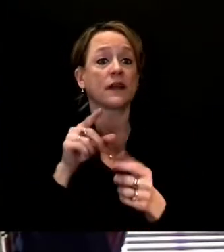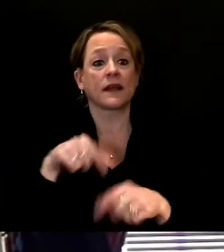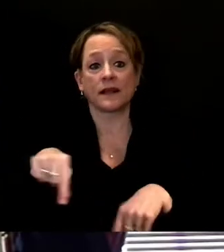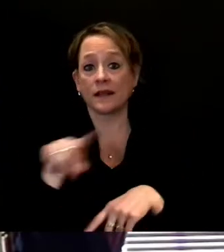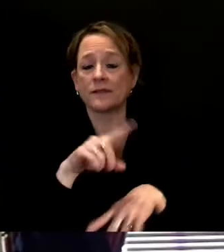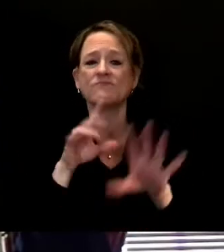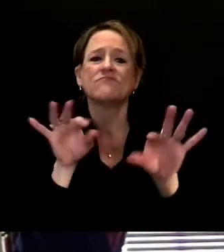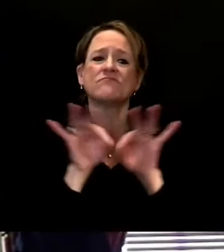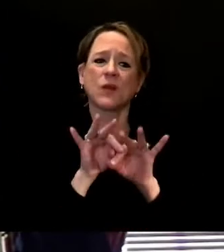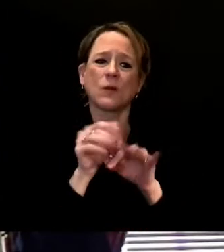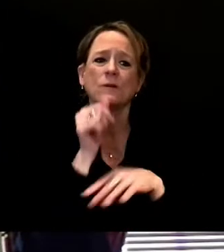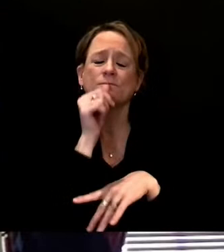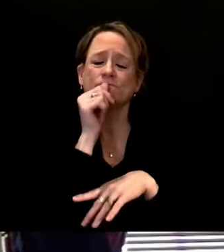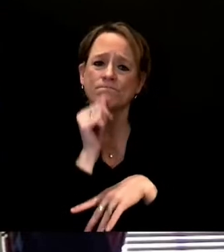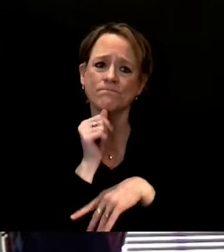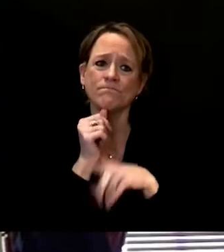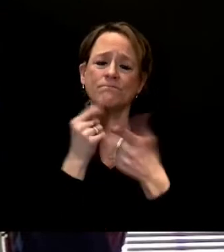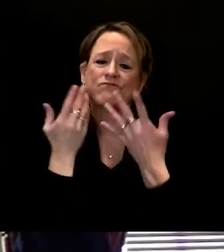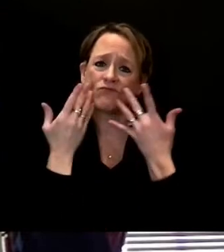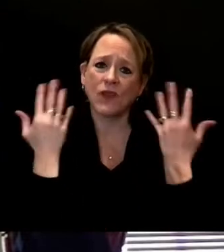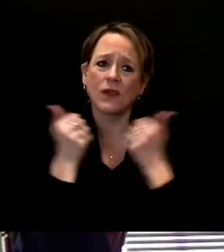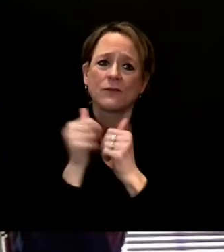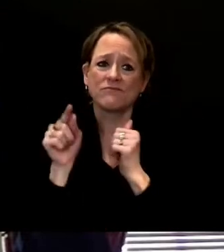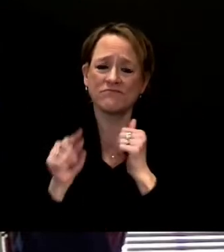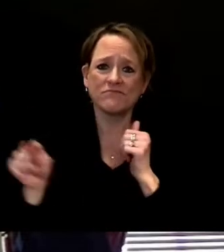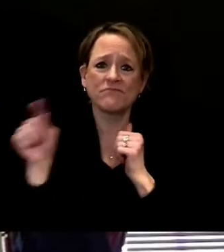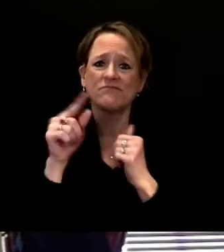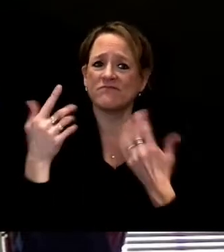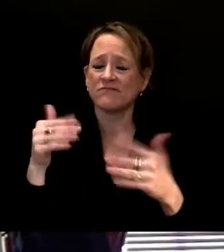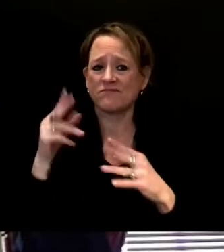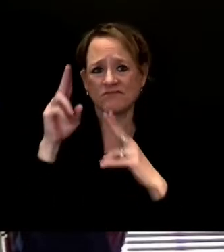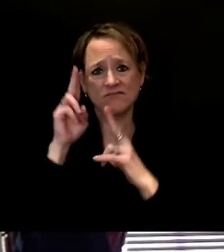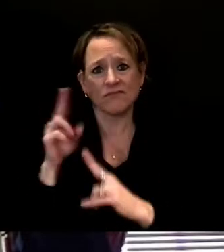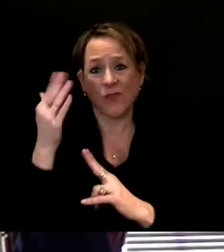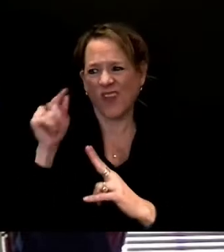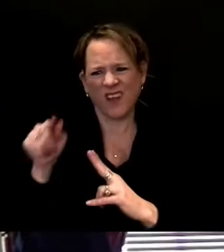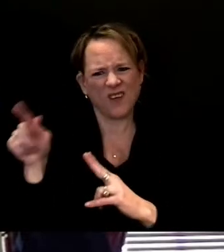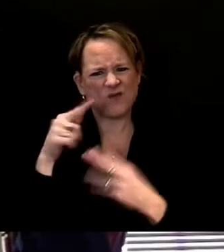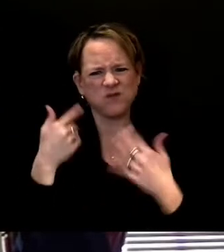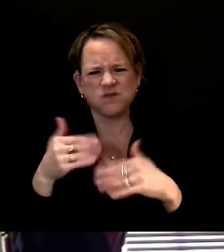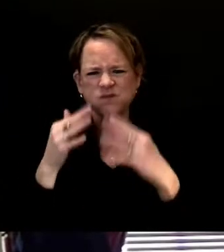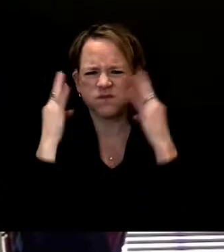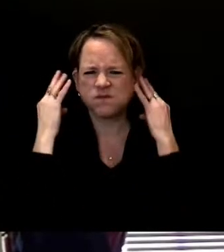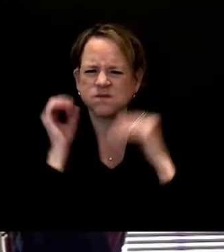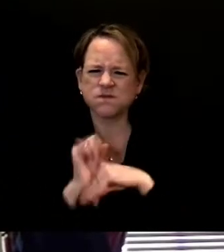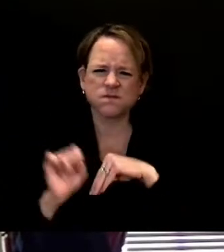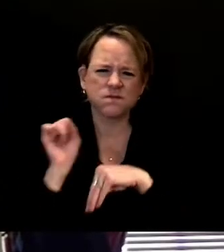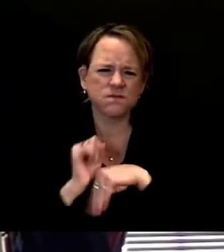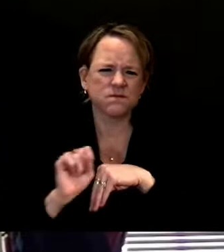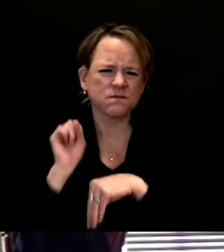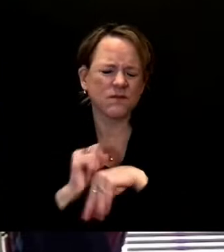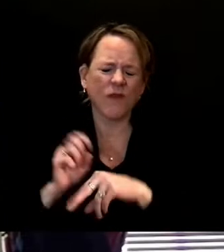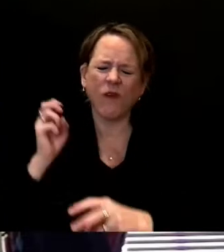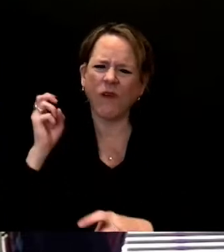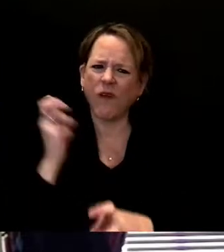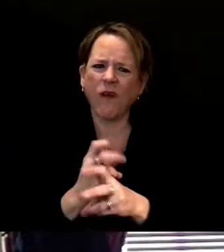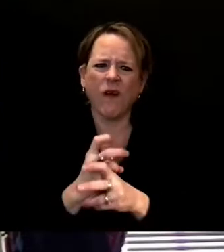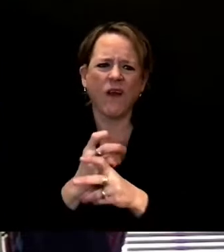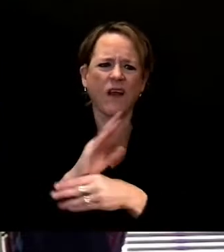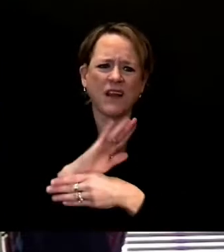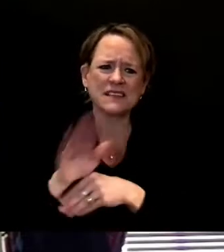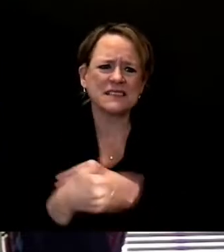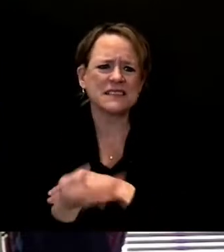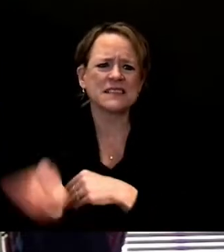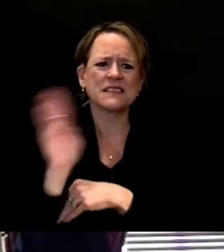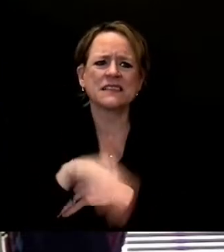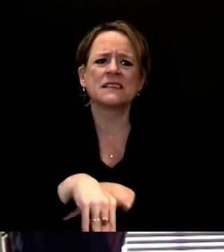be courteous. Please be kind. Everybody is doing their best and trying to keep you healthy and safe. Our